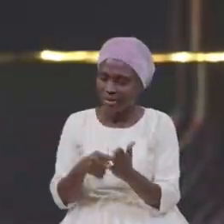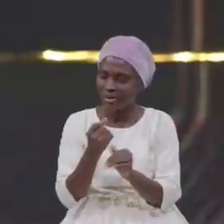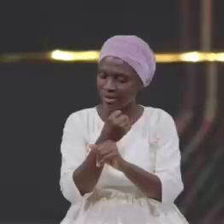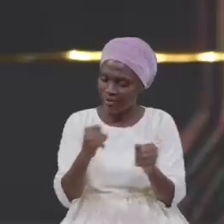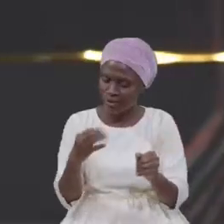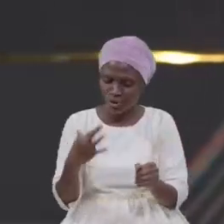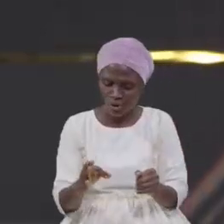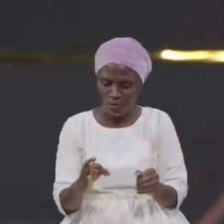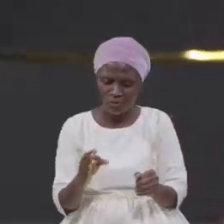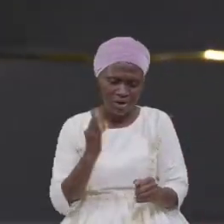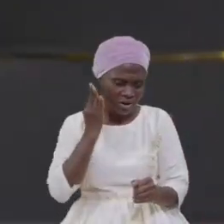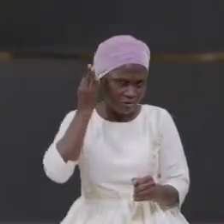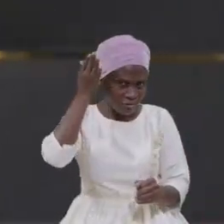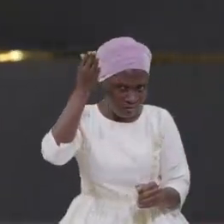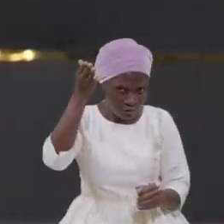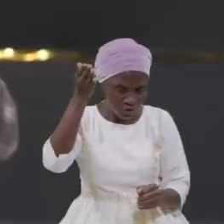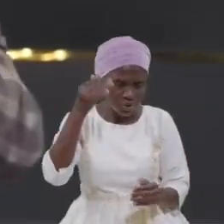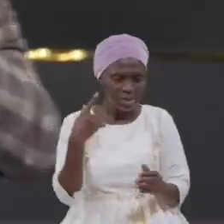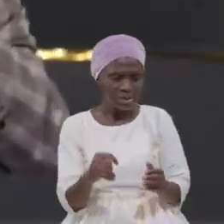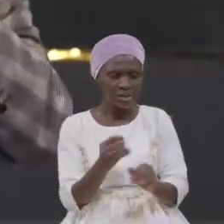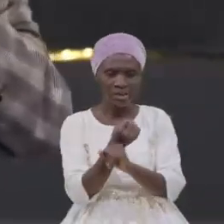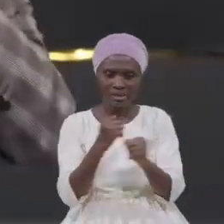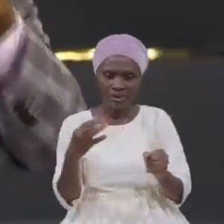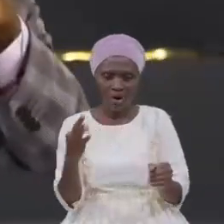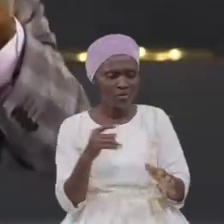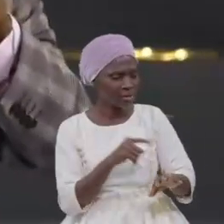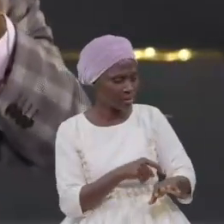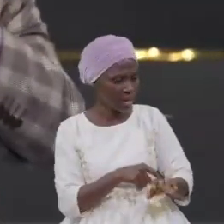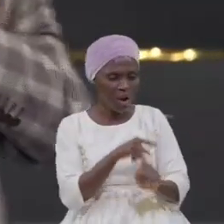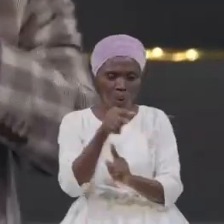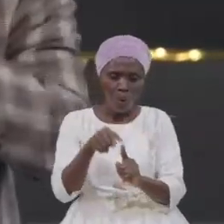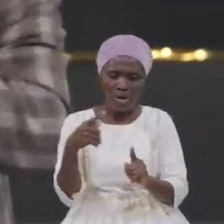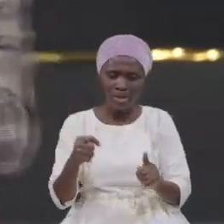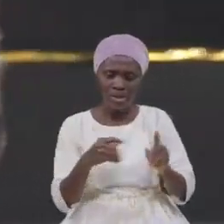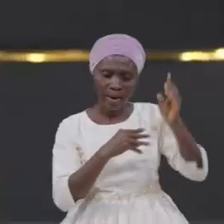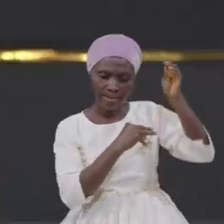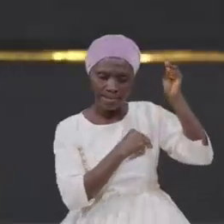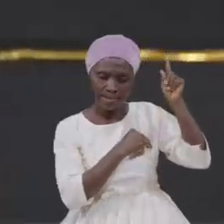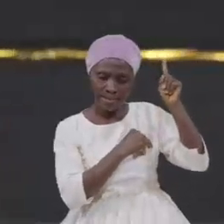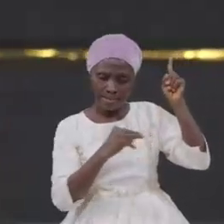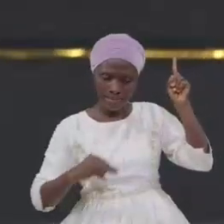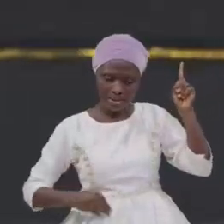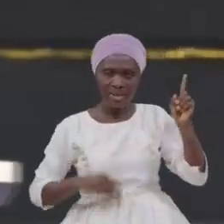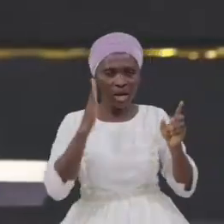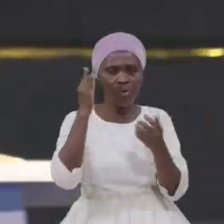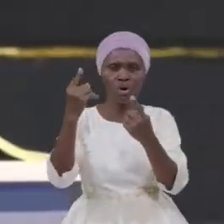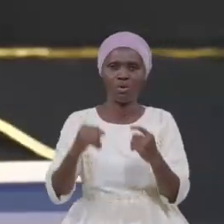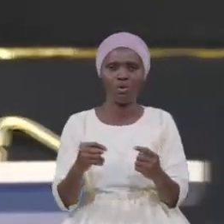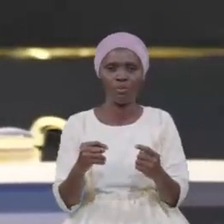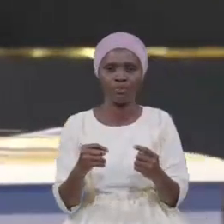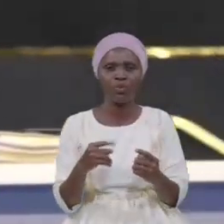future, the salvation of the time when the Messiah will come. Who are the kinds of people that